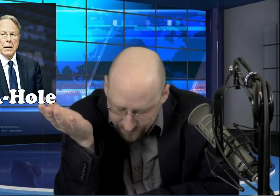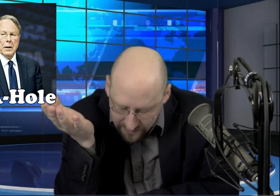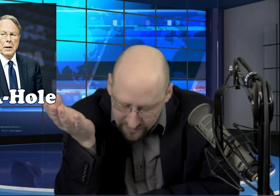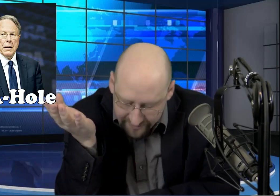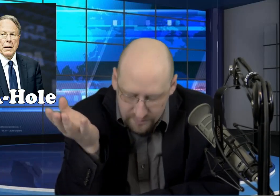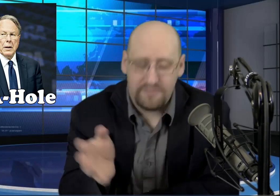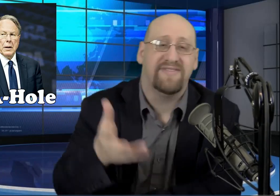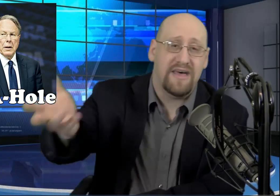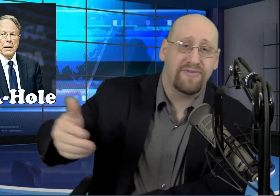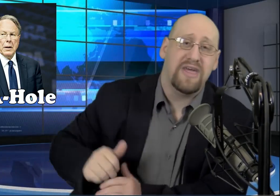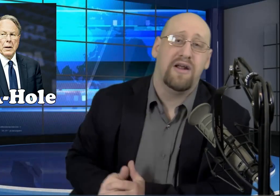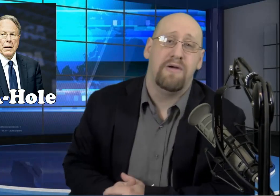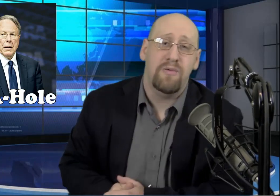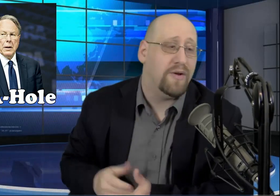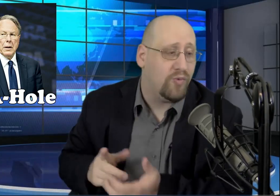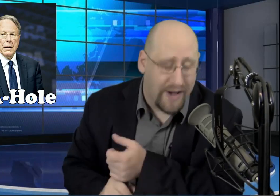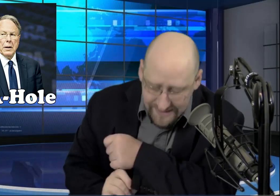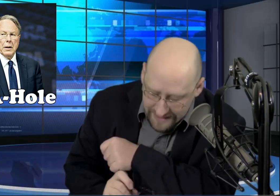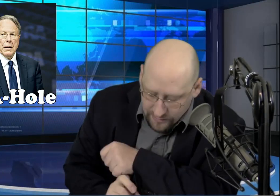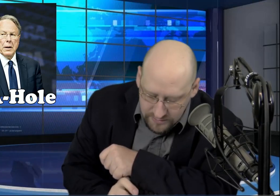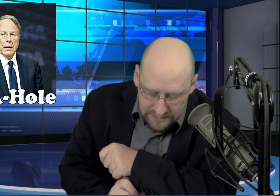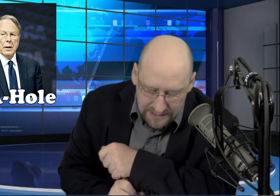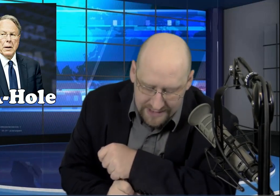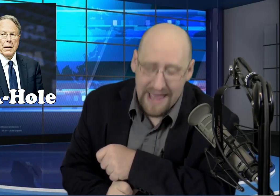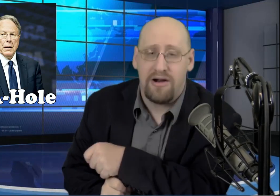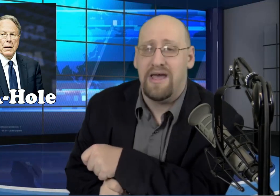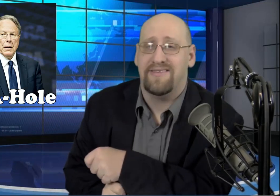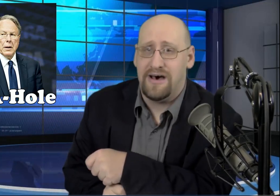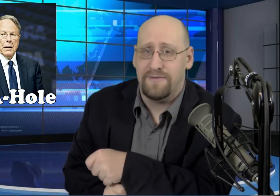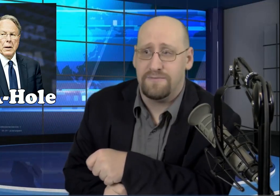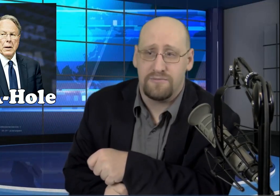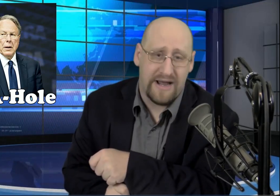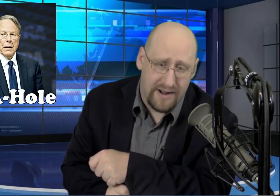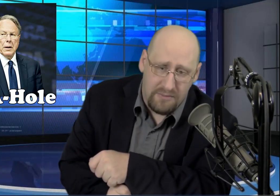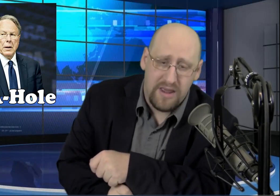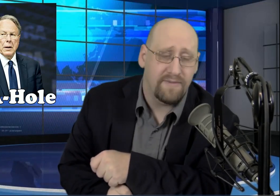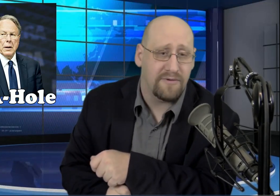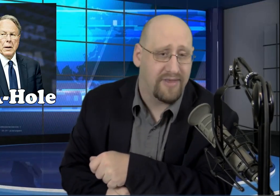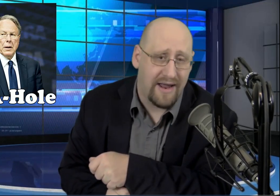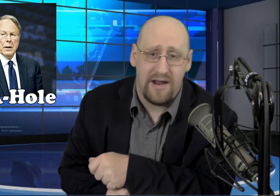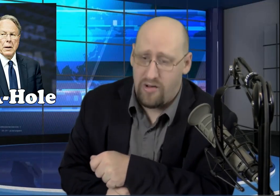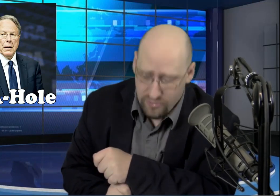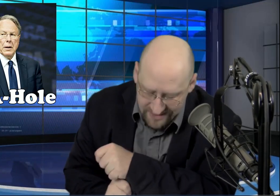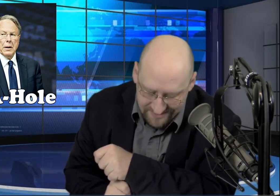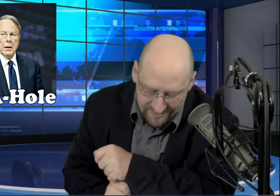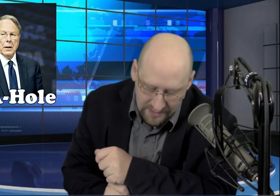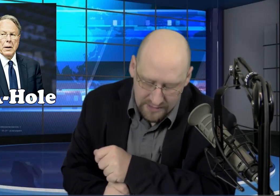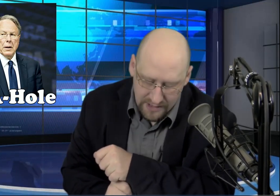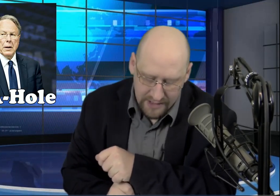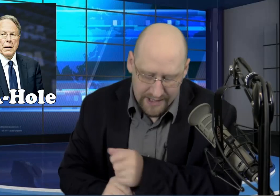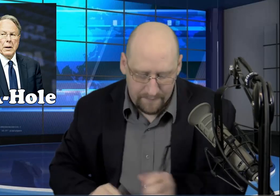right? So sales for the NRA went way down, and the NRA itself ran out of money for that and other